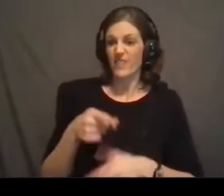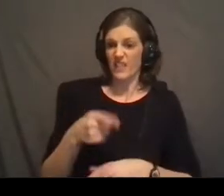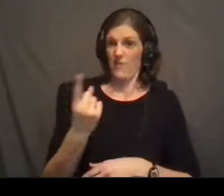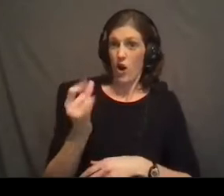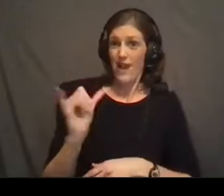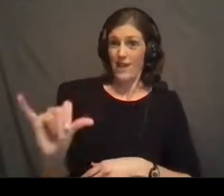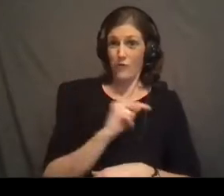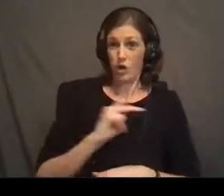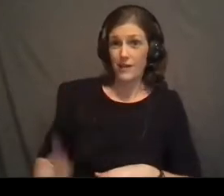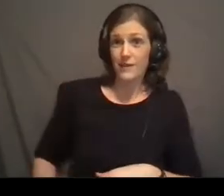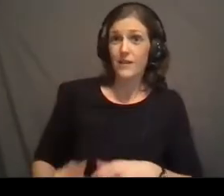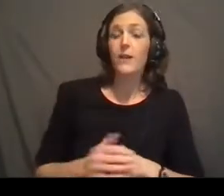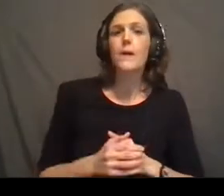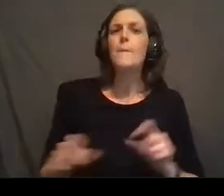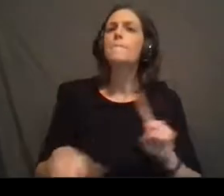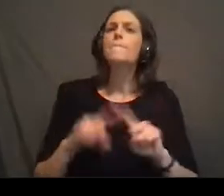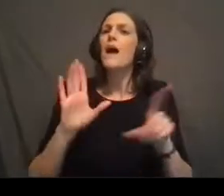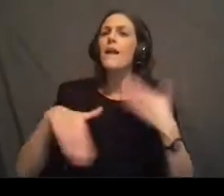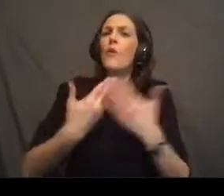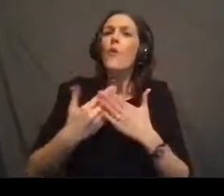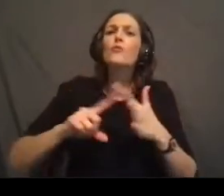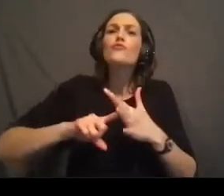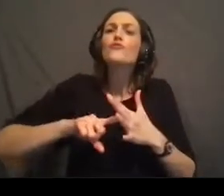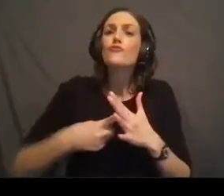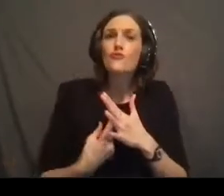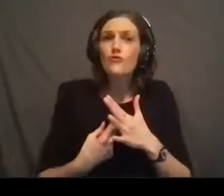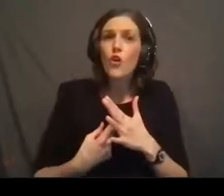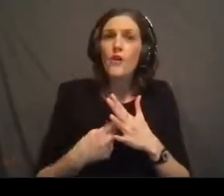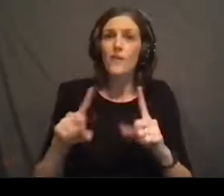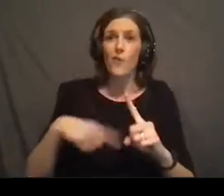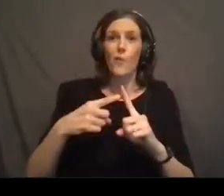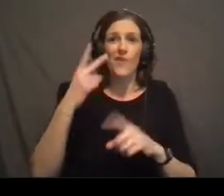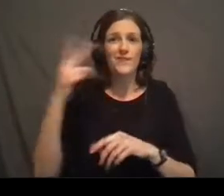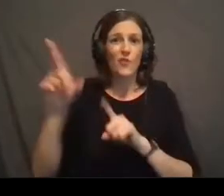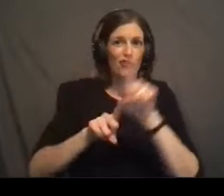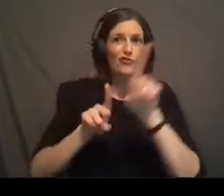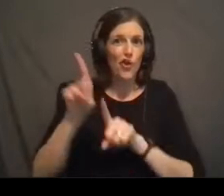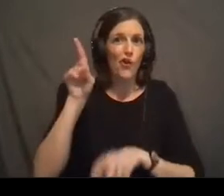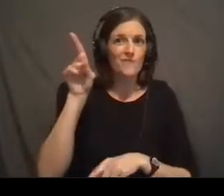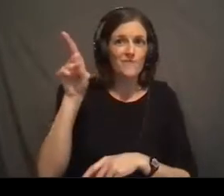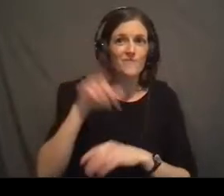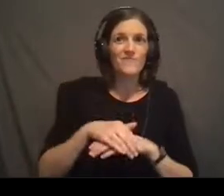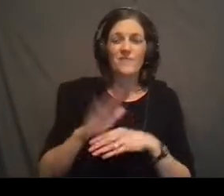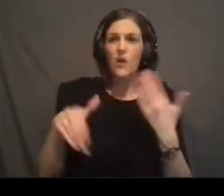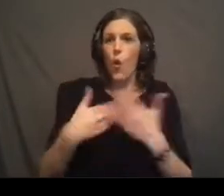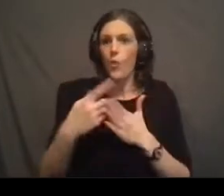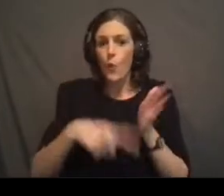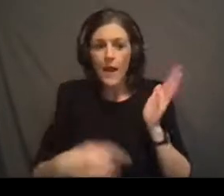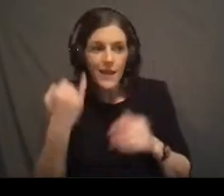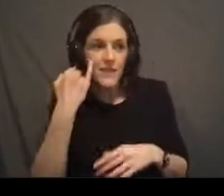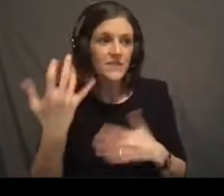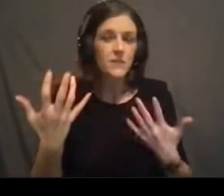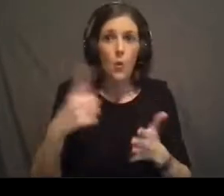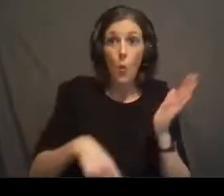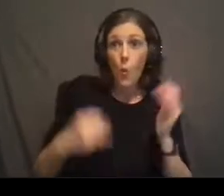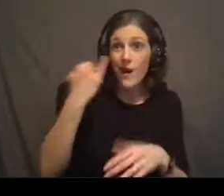king. But it all started out when they saw the star and all of the what ifs. What